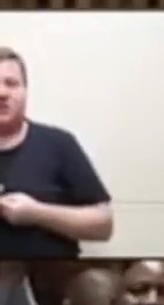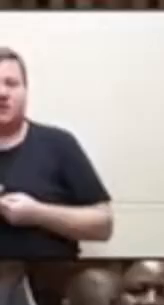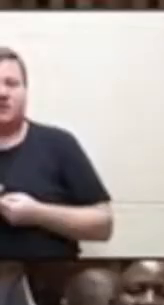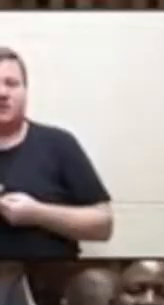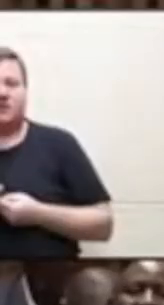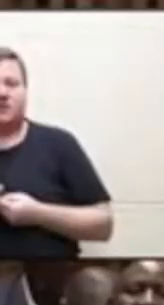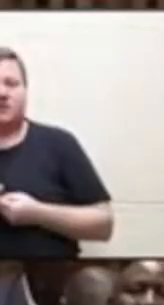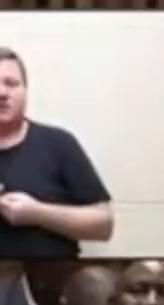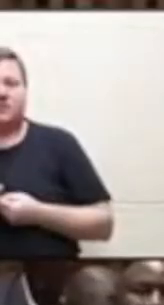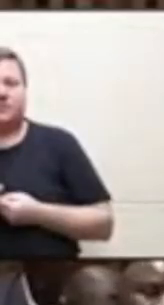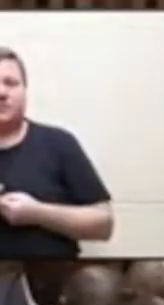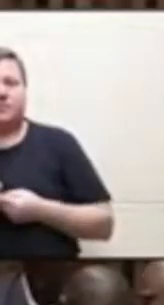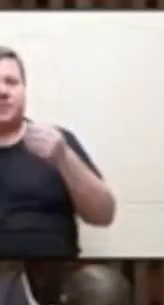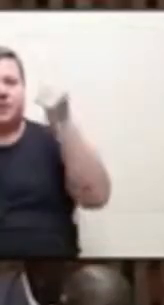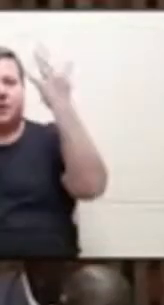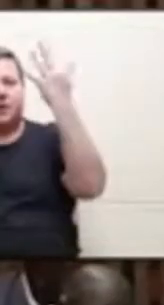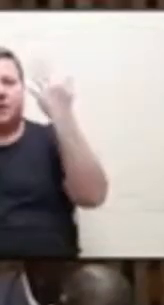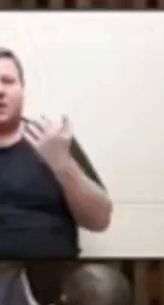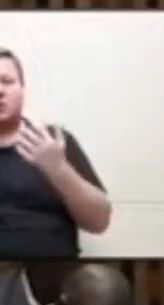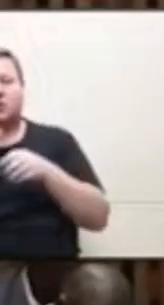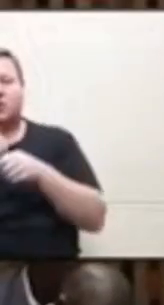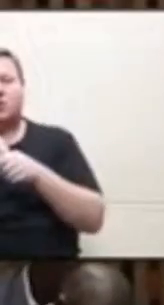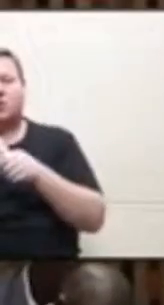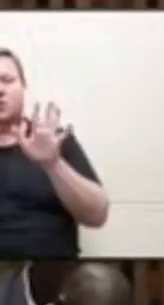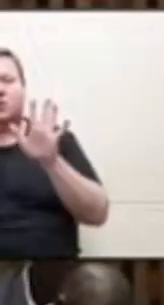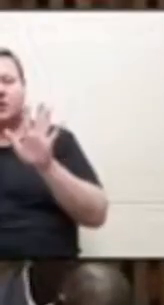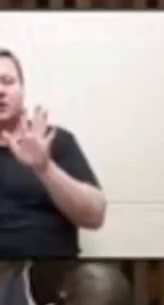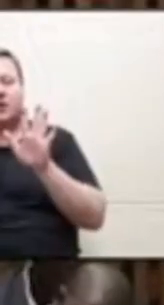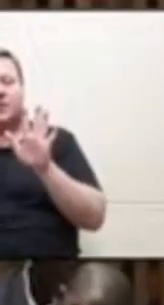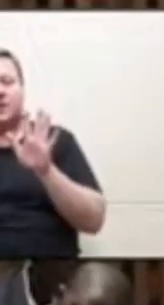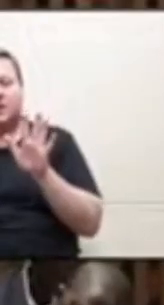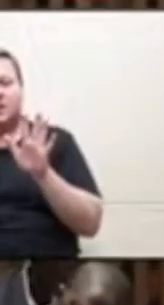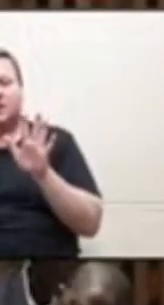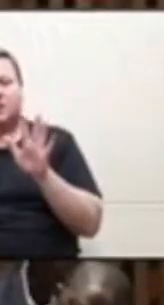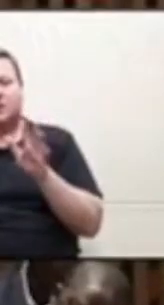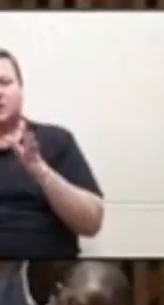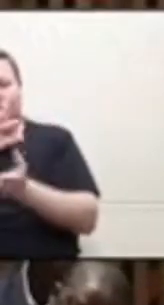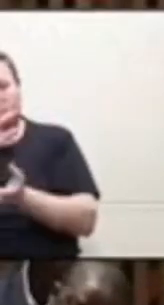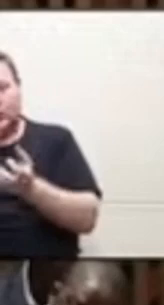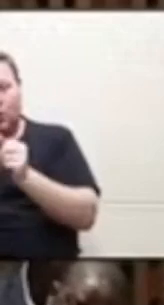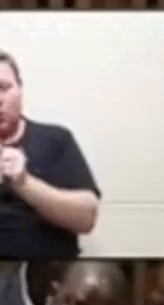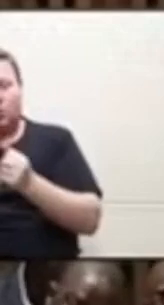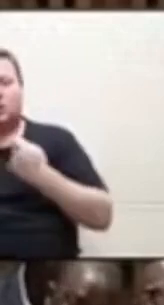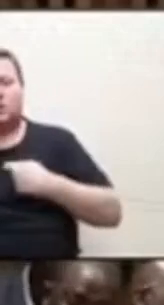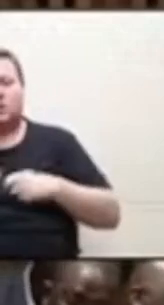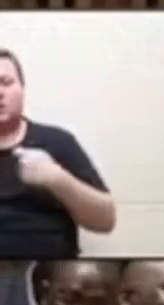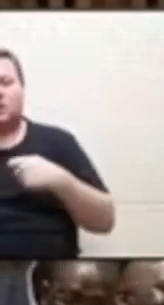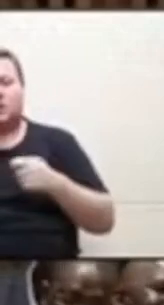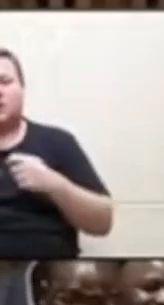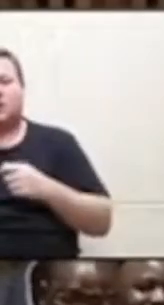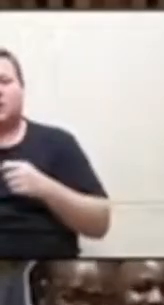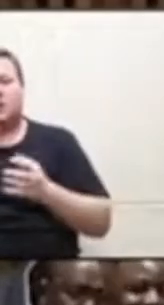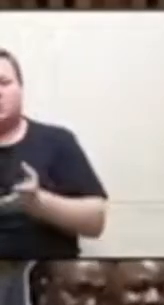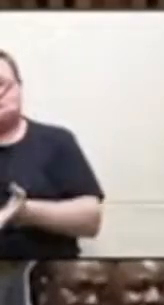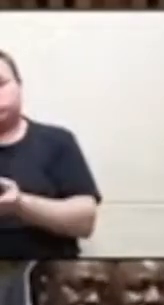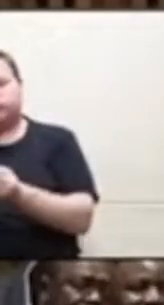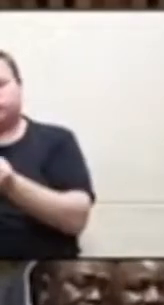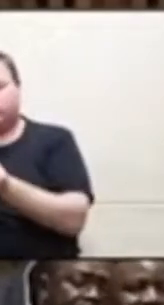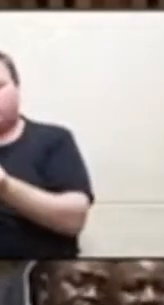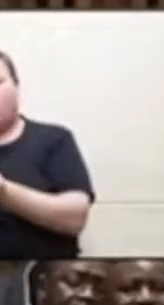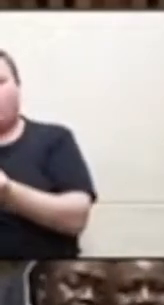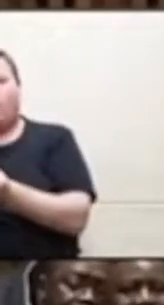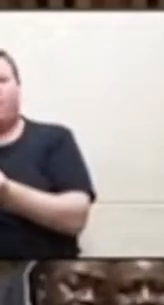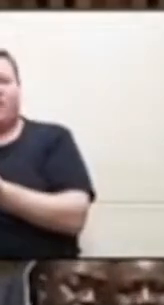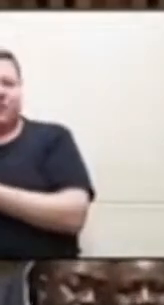This budget also includes a 10% retention, and the total expenditure amounted to 105. So what we did